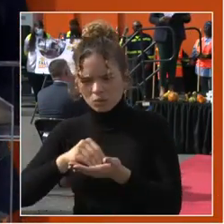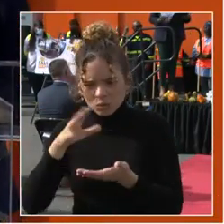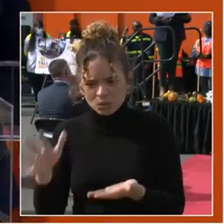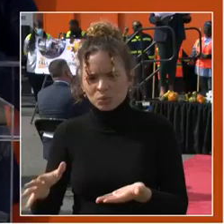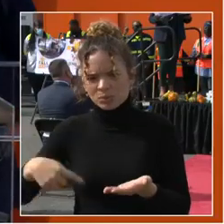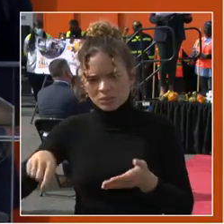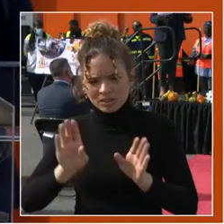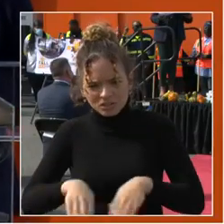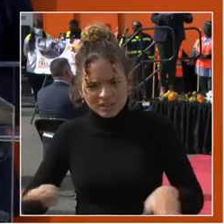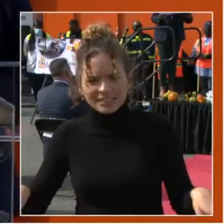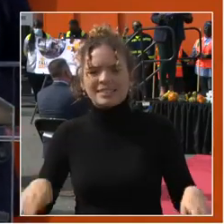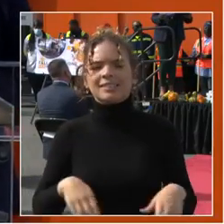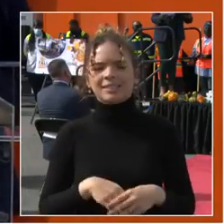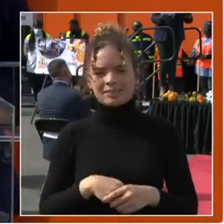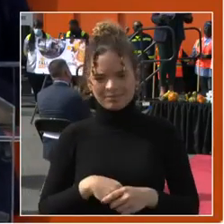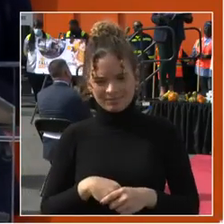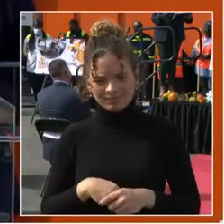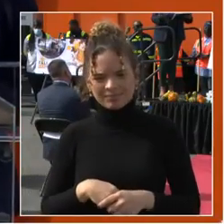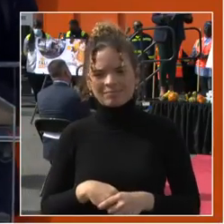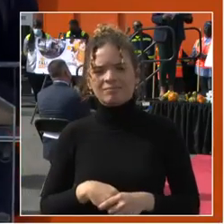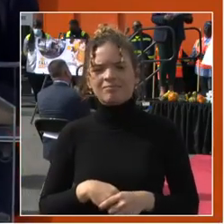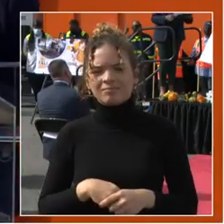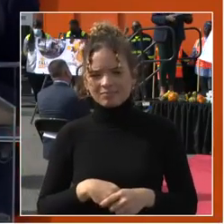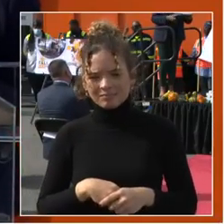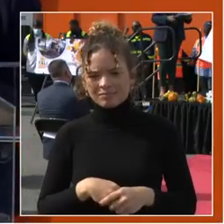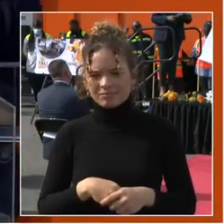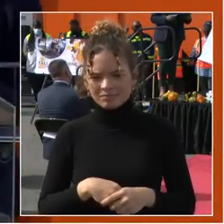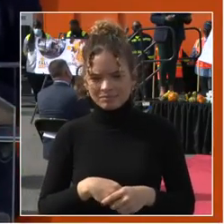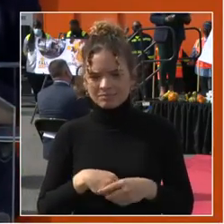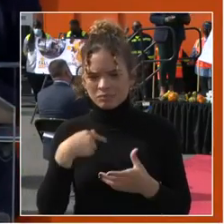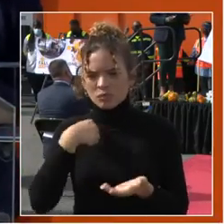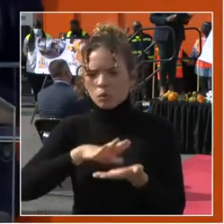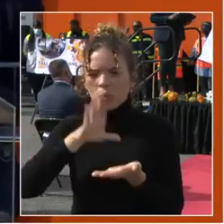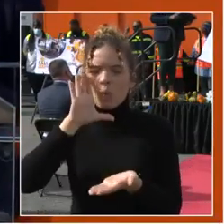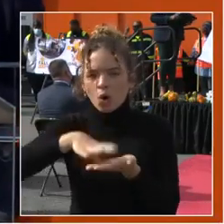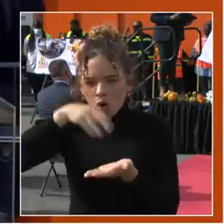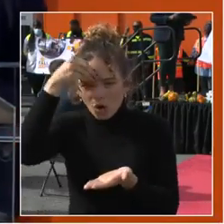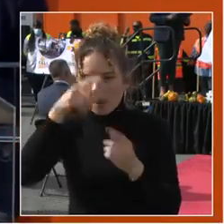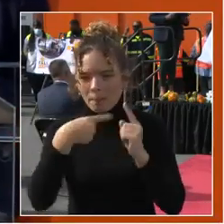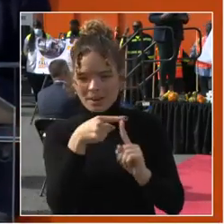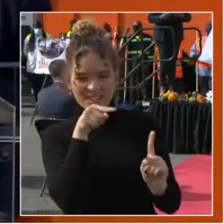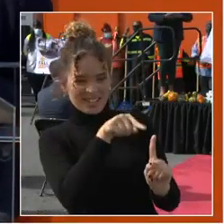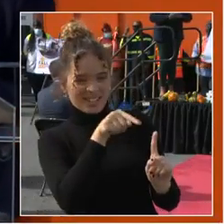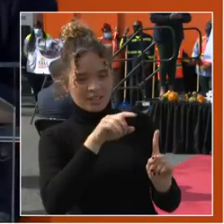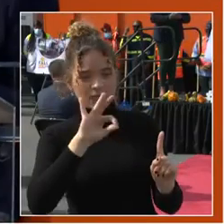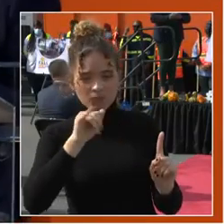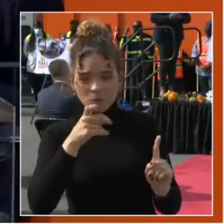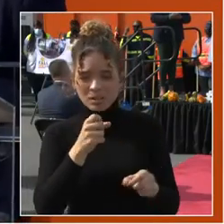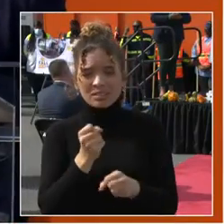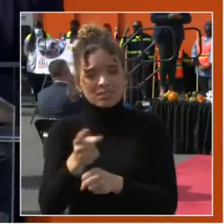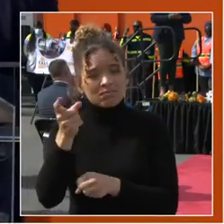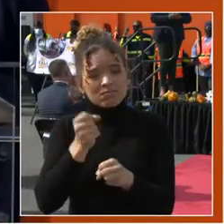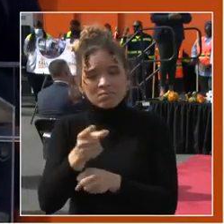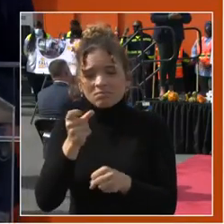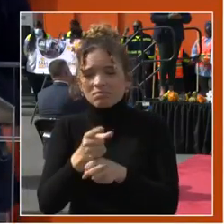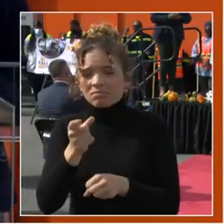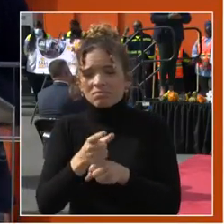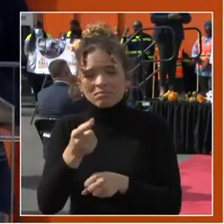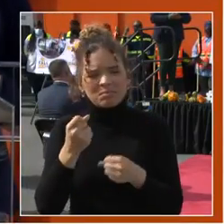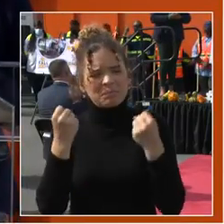we've learned about Ms. Foster. There are hundreds of thousands of applications for the Teacher of the Year acknowledgement, and again, you beat